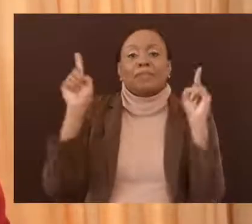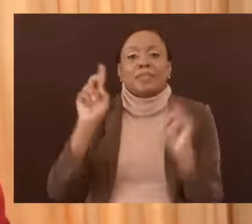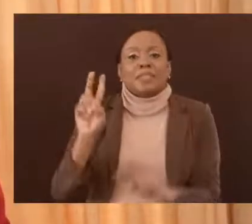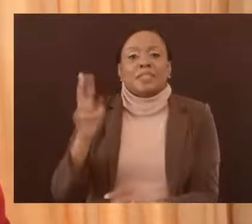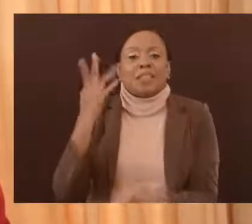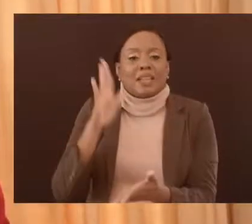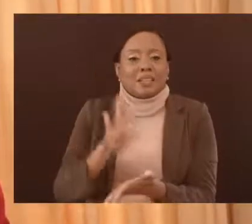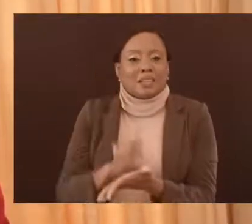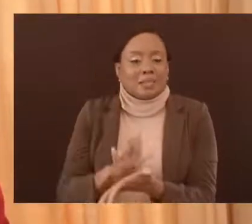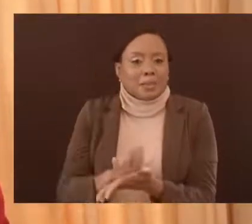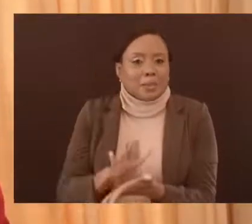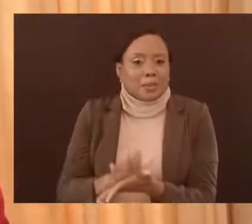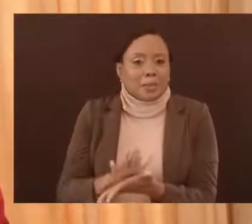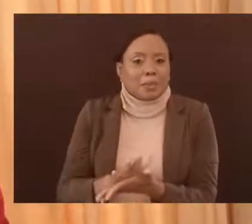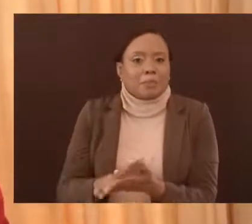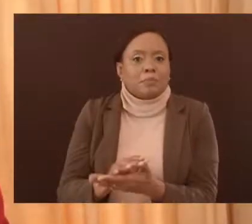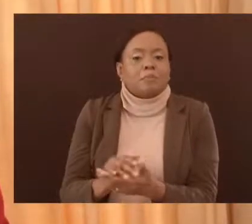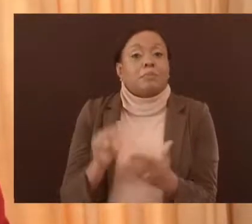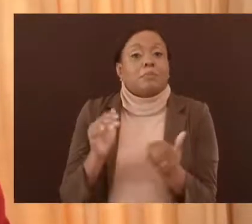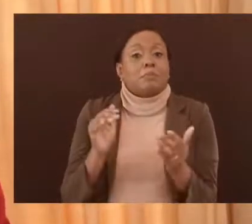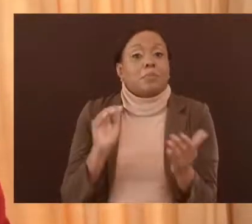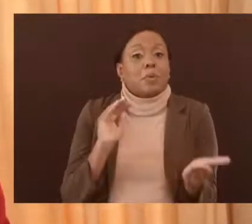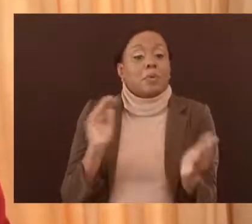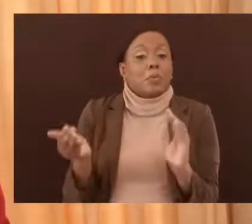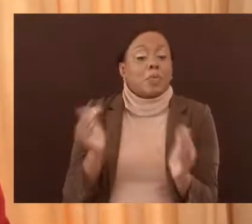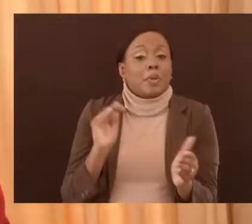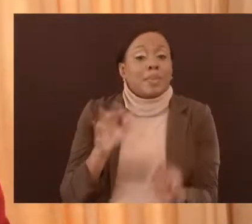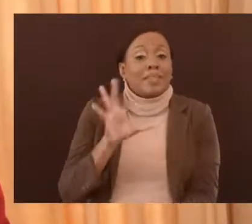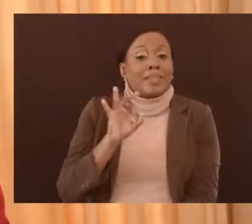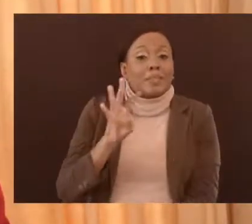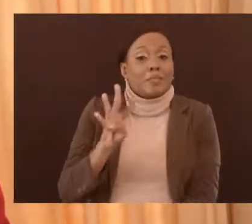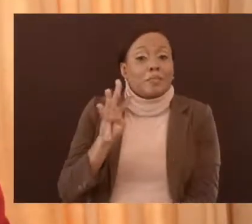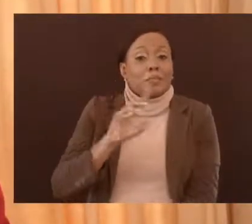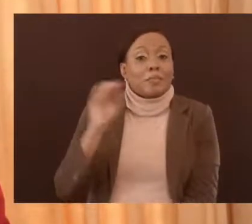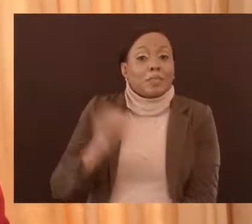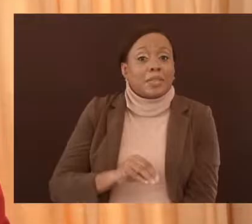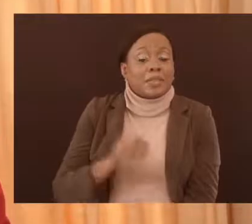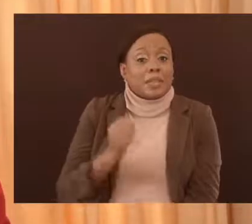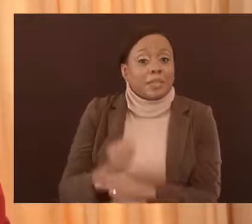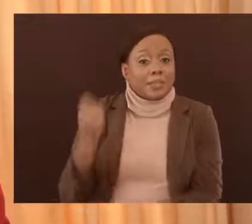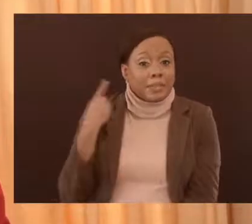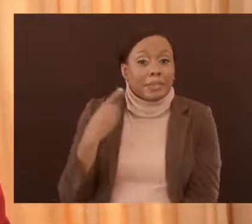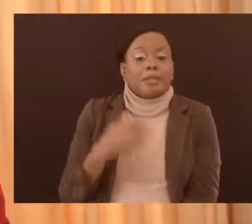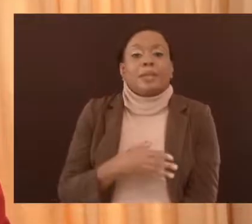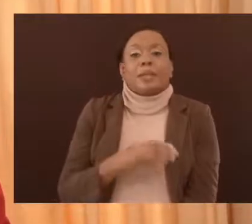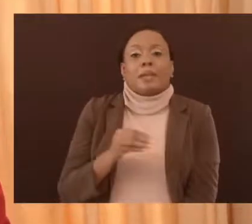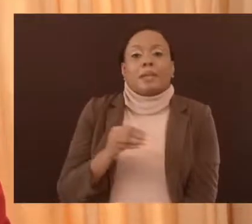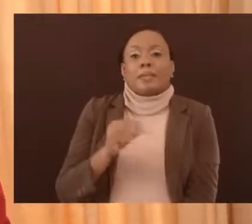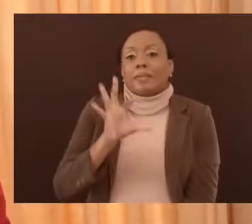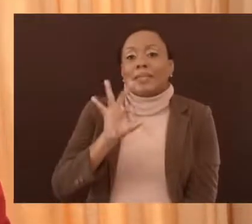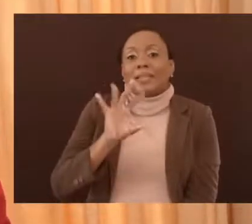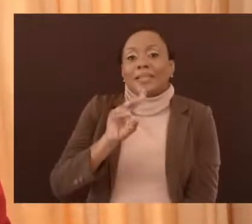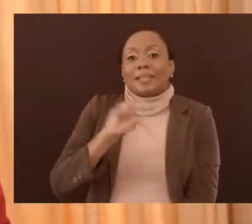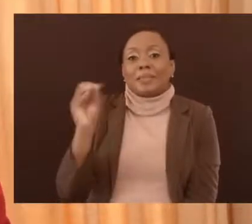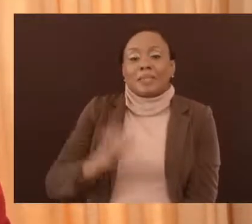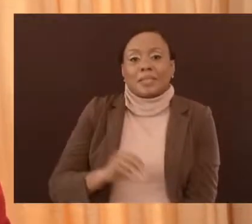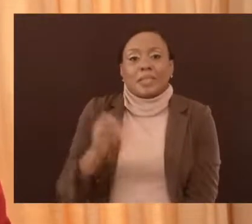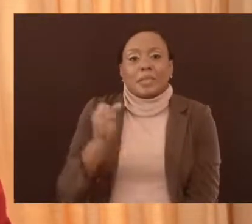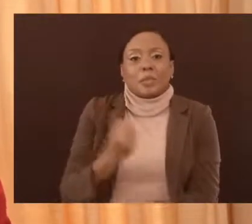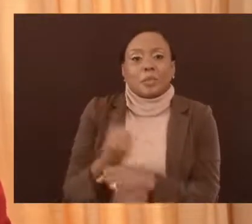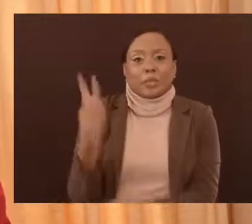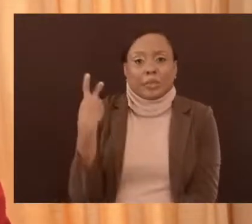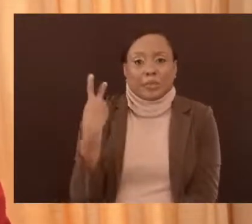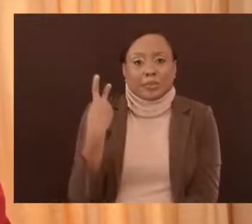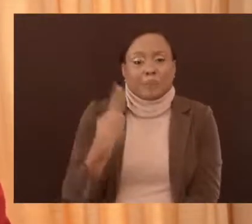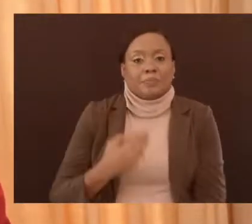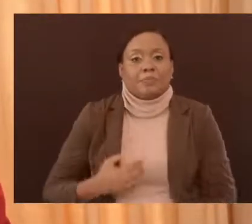to 94.5% in 2020 and 97.5% in 2019. Just for the record,